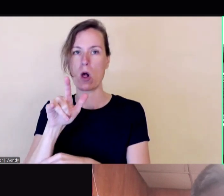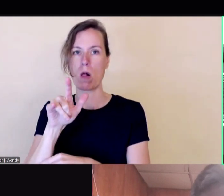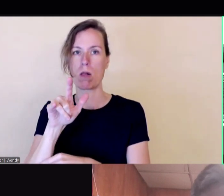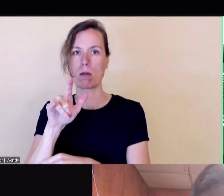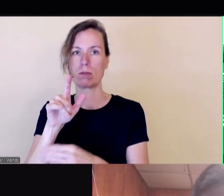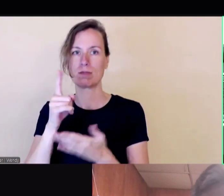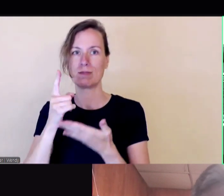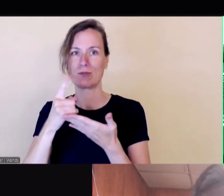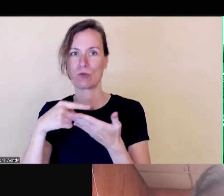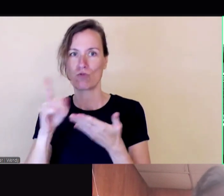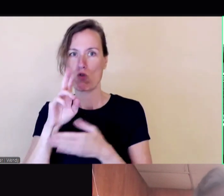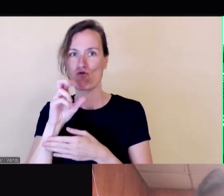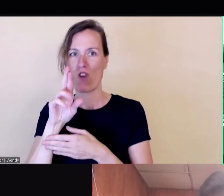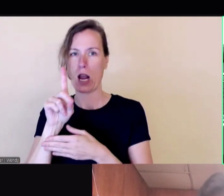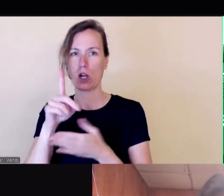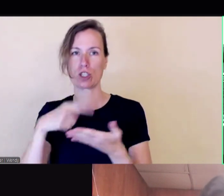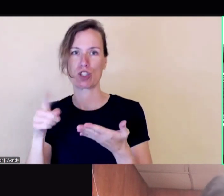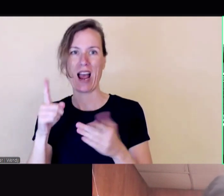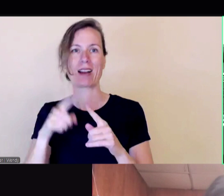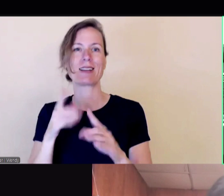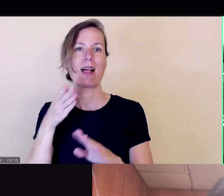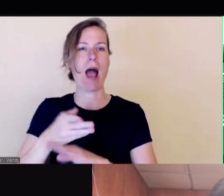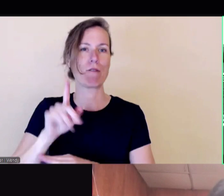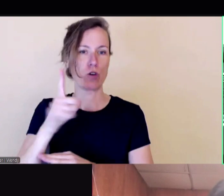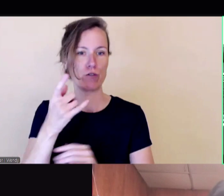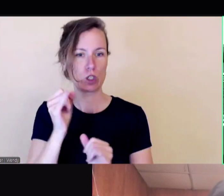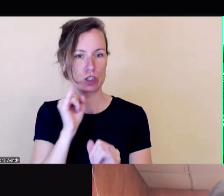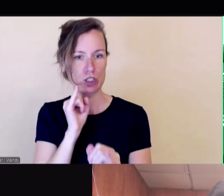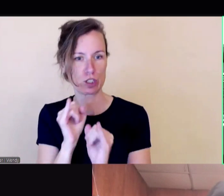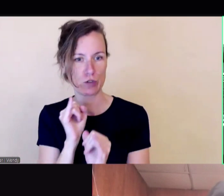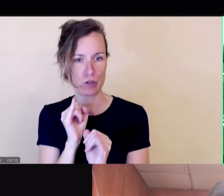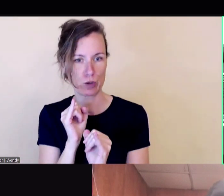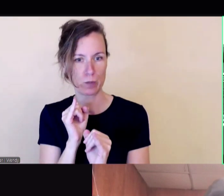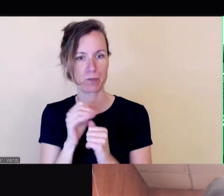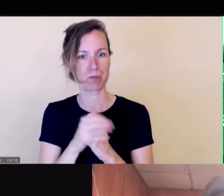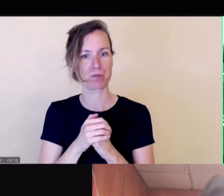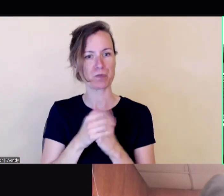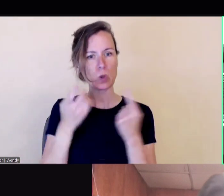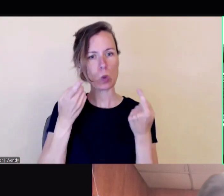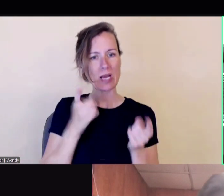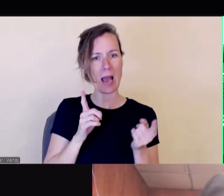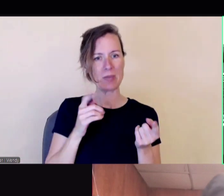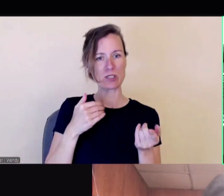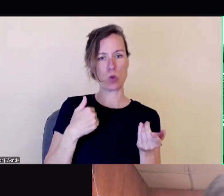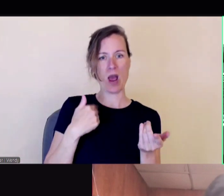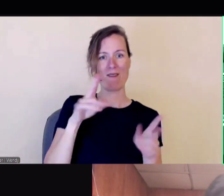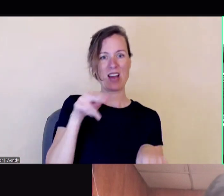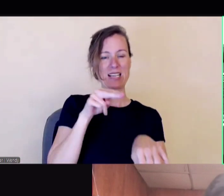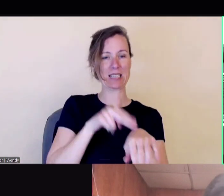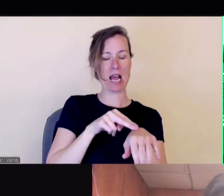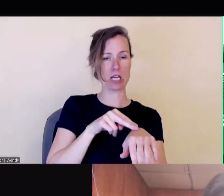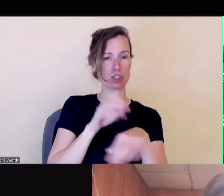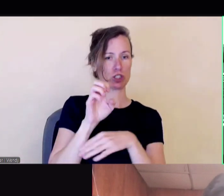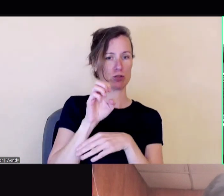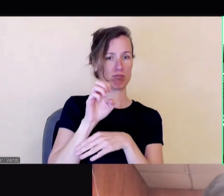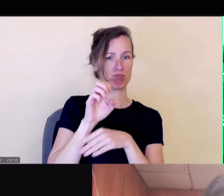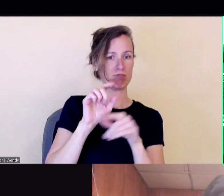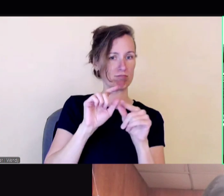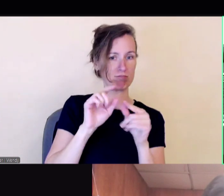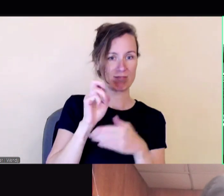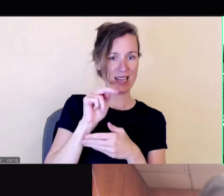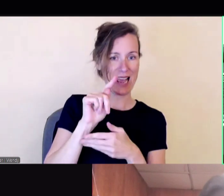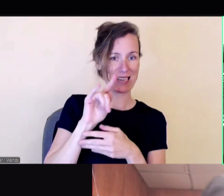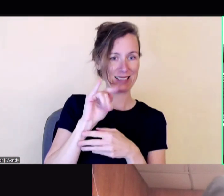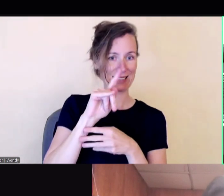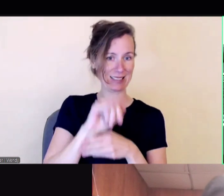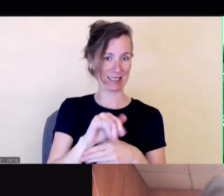what happens is, especially maybe you have a national entity where they might not know the details of that Prince George's County law, they may accidentally discriminate against somebody